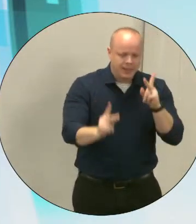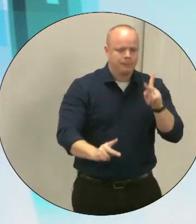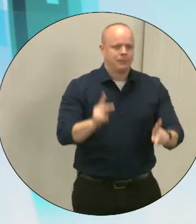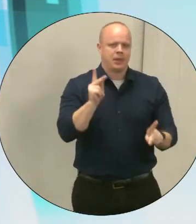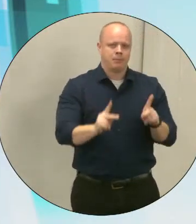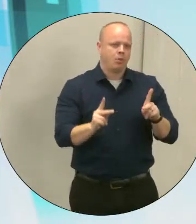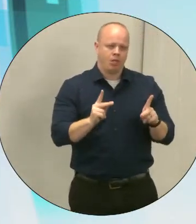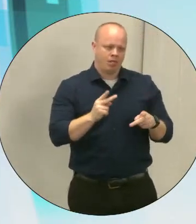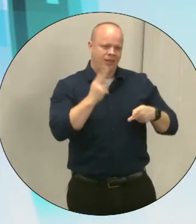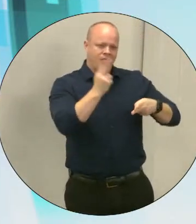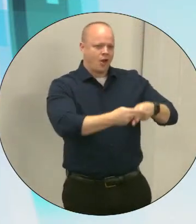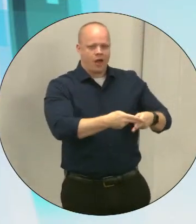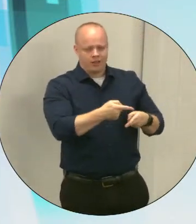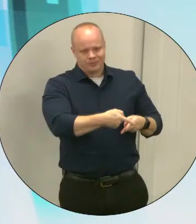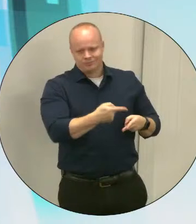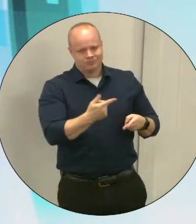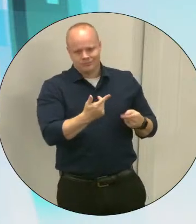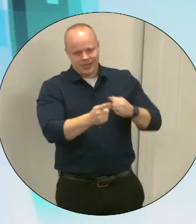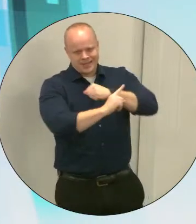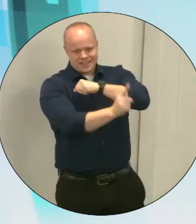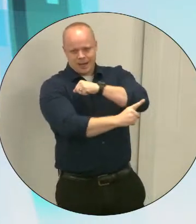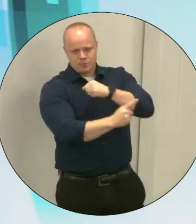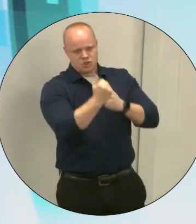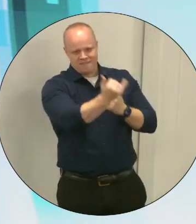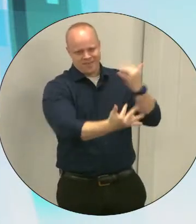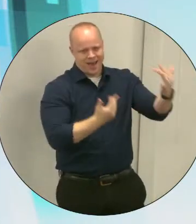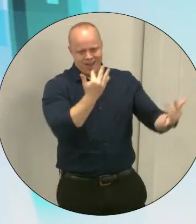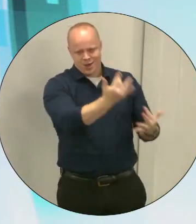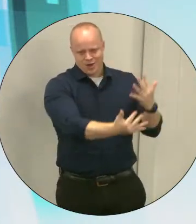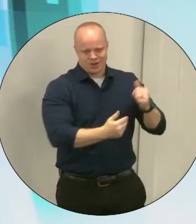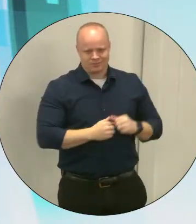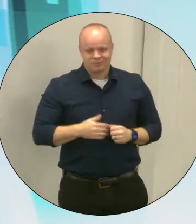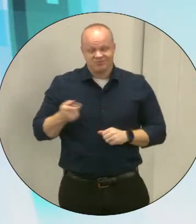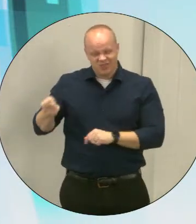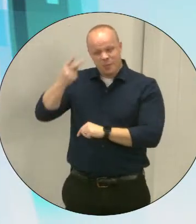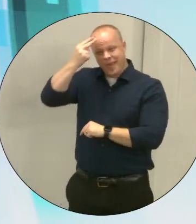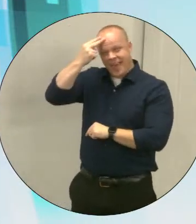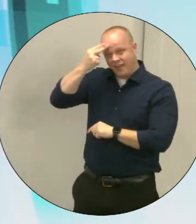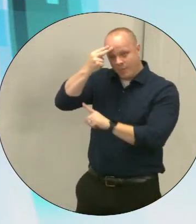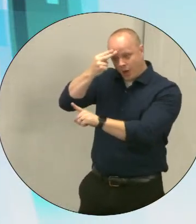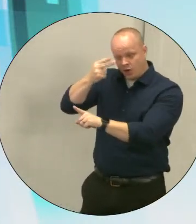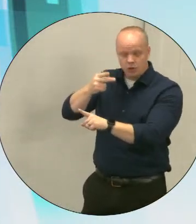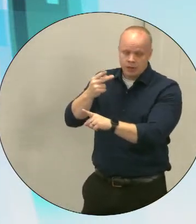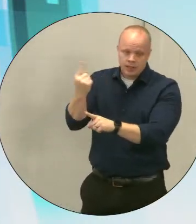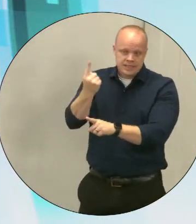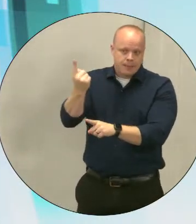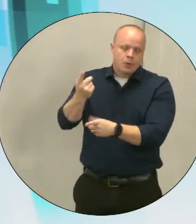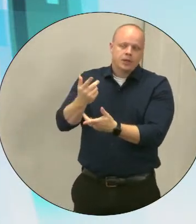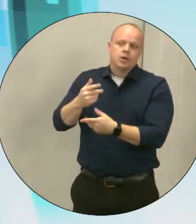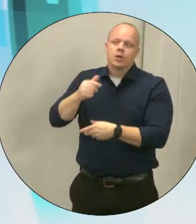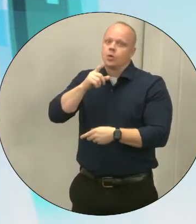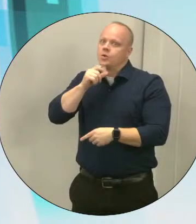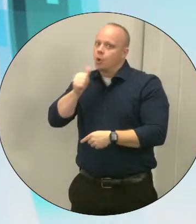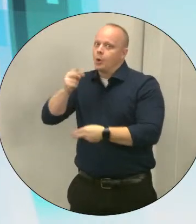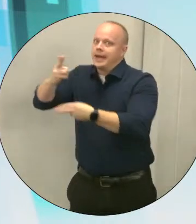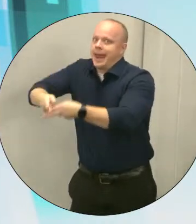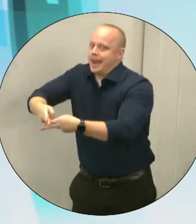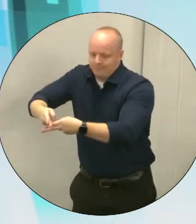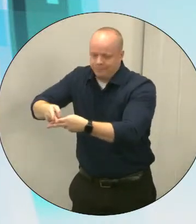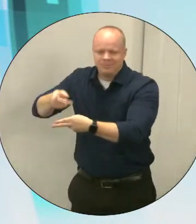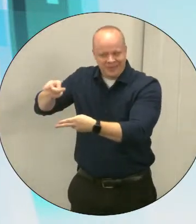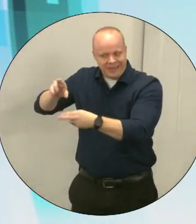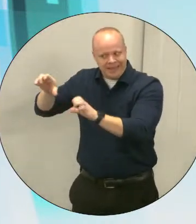people call a dumpster fire. Taking a page from Harry Potter, he who must not be named did many things to